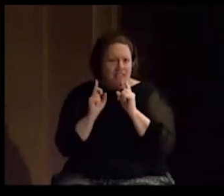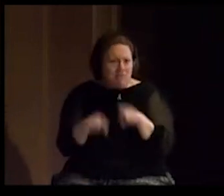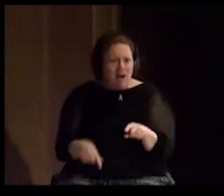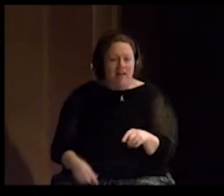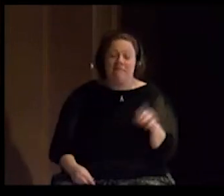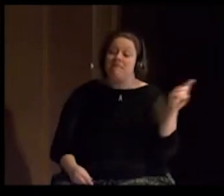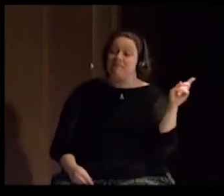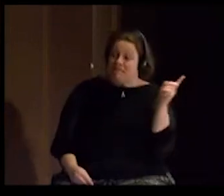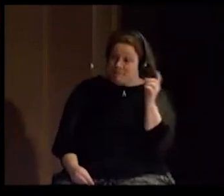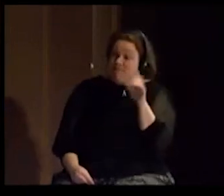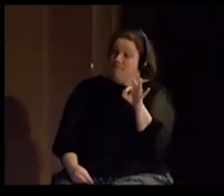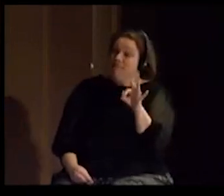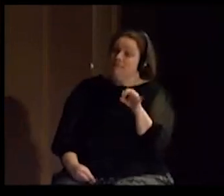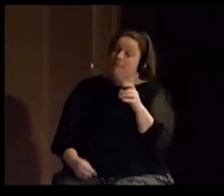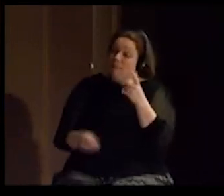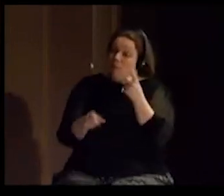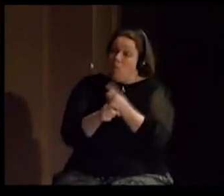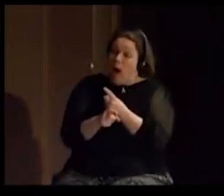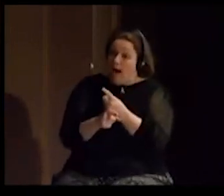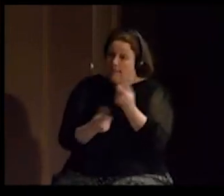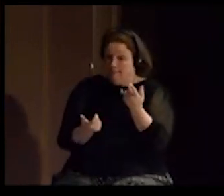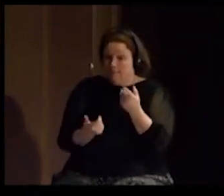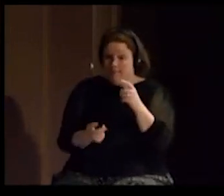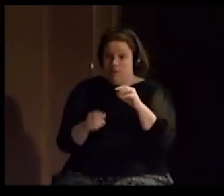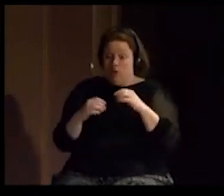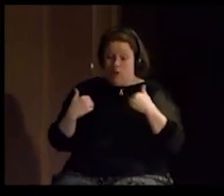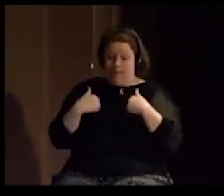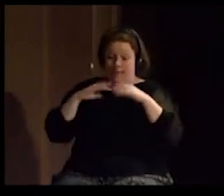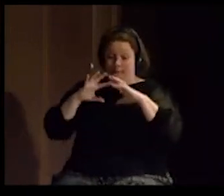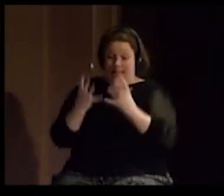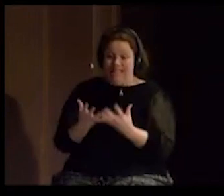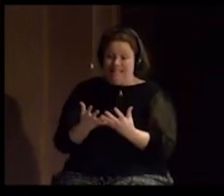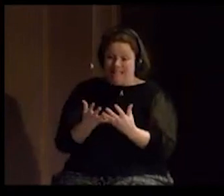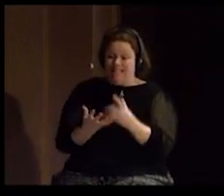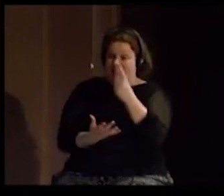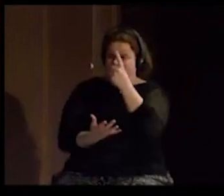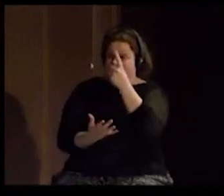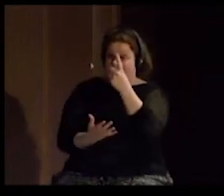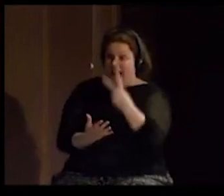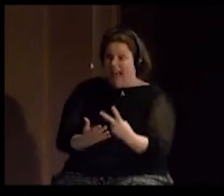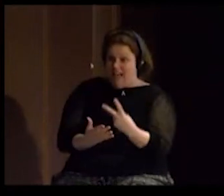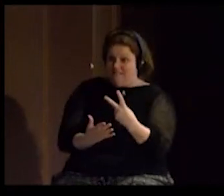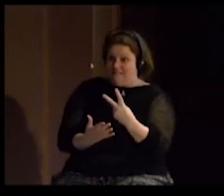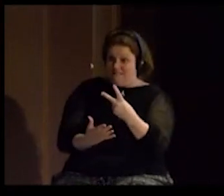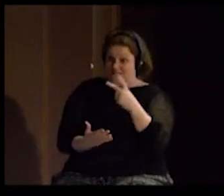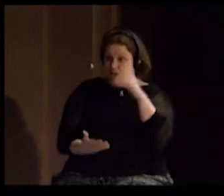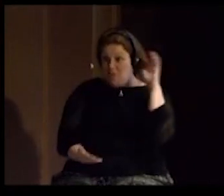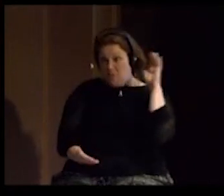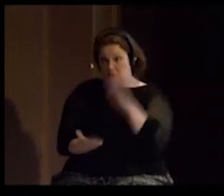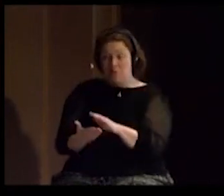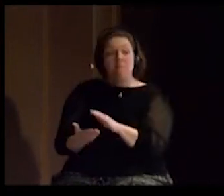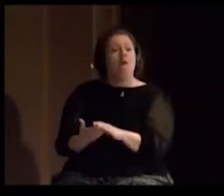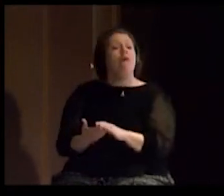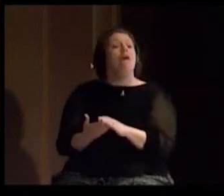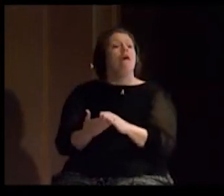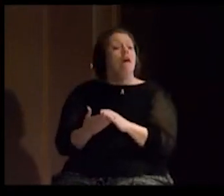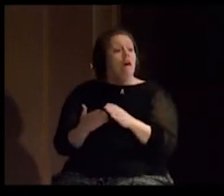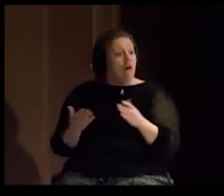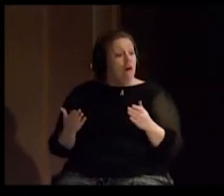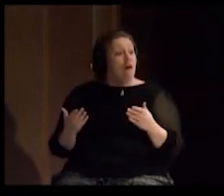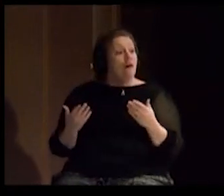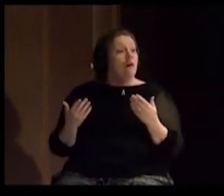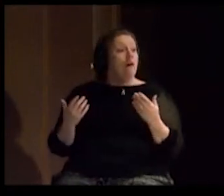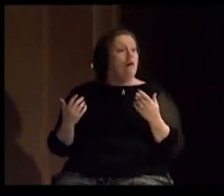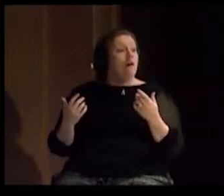the number of species has been cut in half. If that reduced species diversity would mean that the bay is